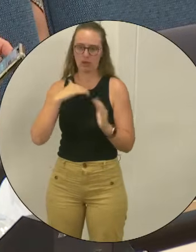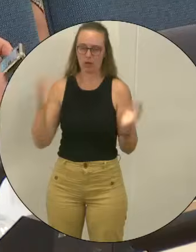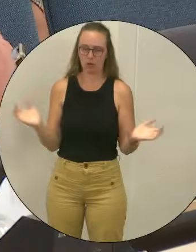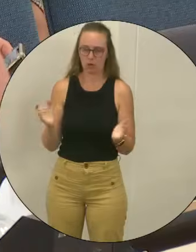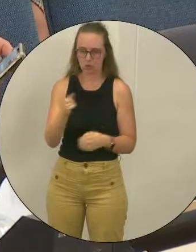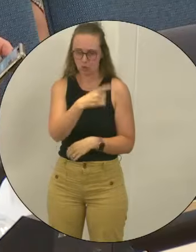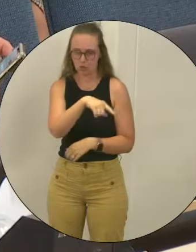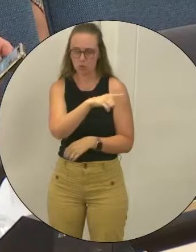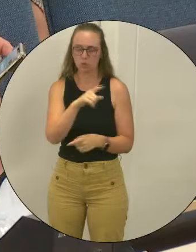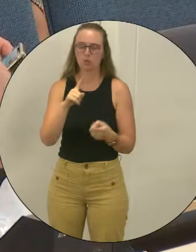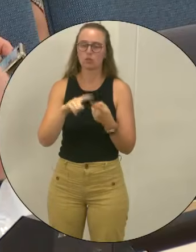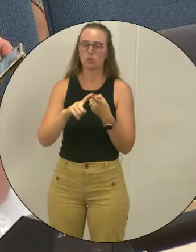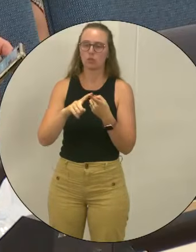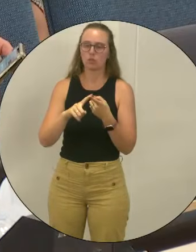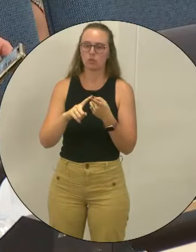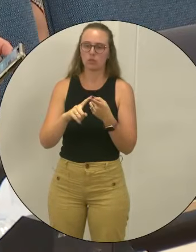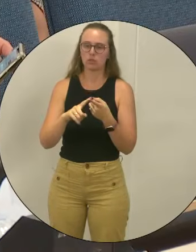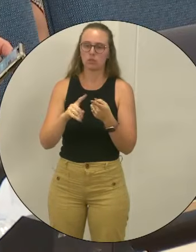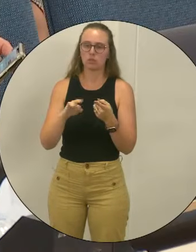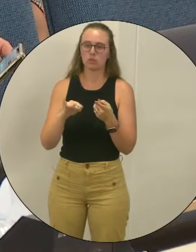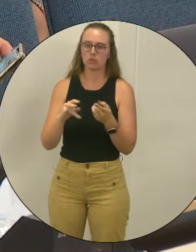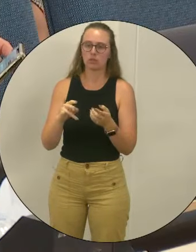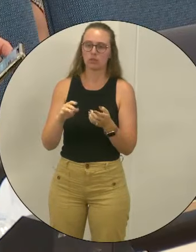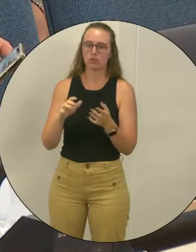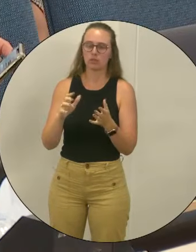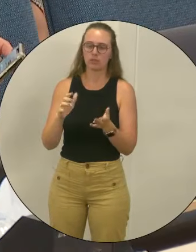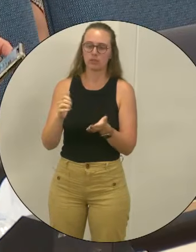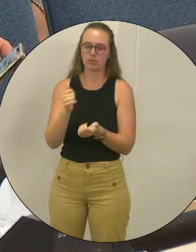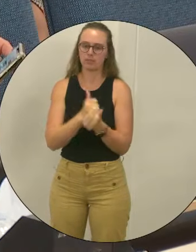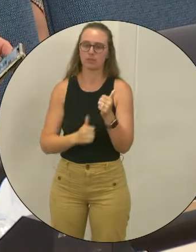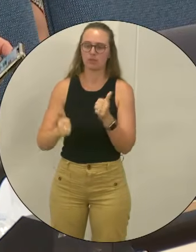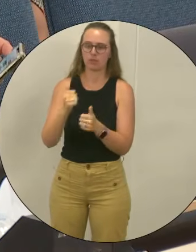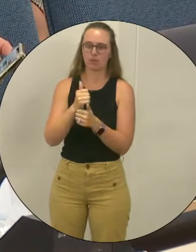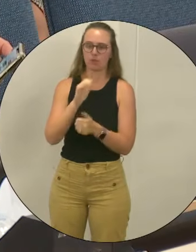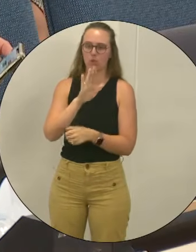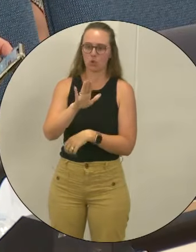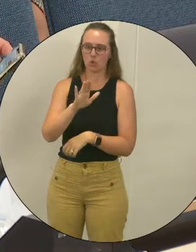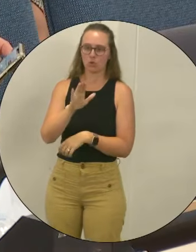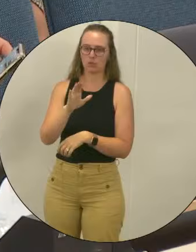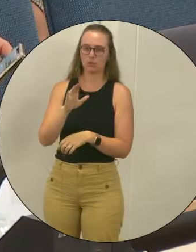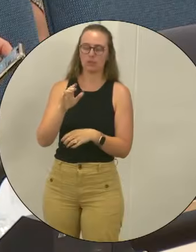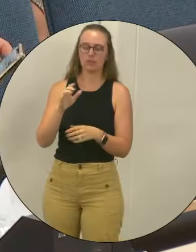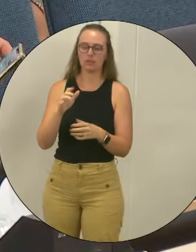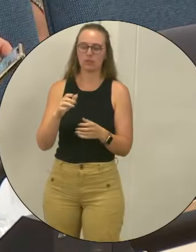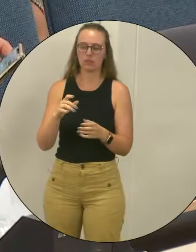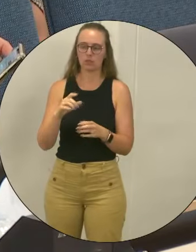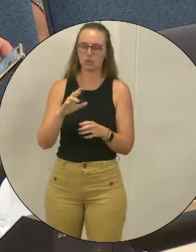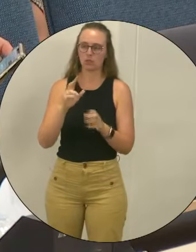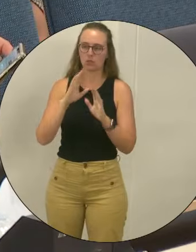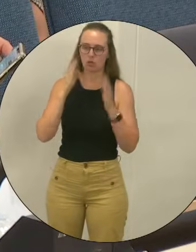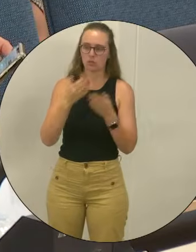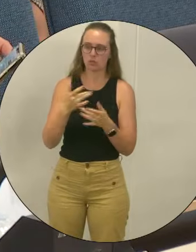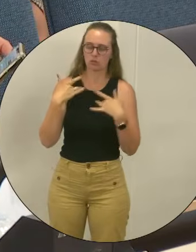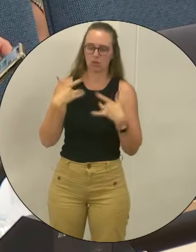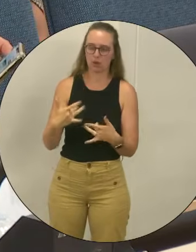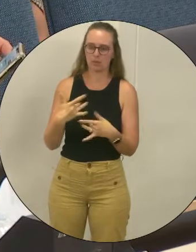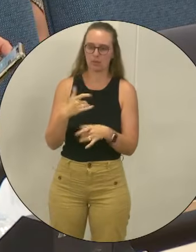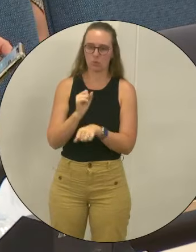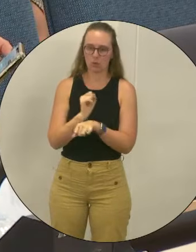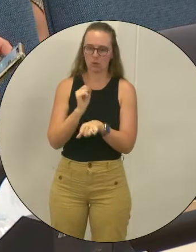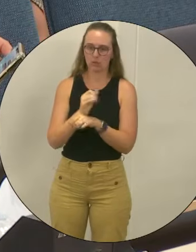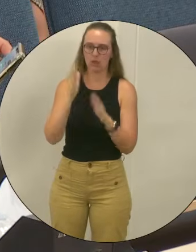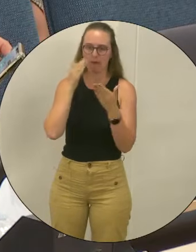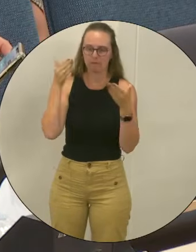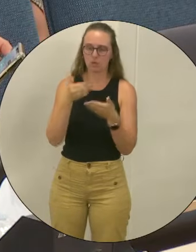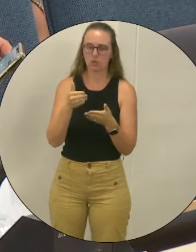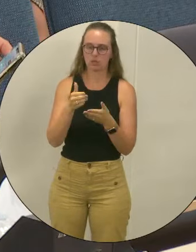you to get off your ideological soapbox and get back to common sense.